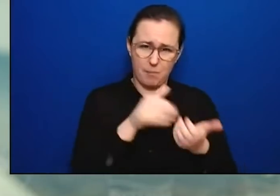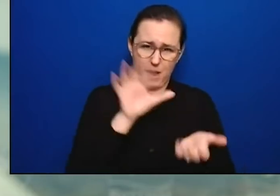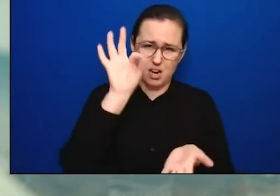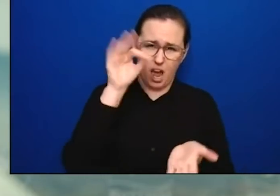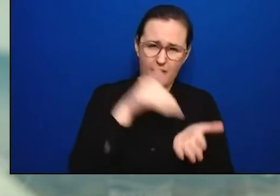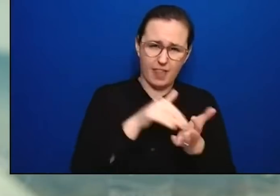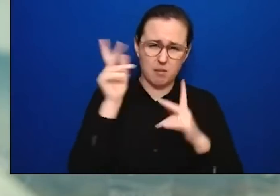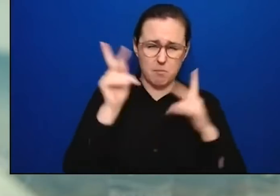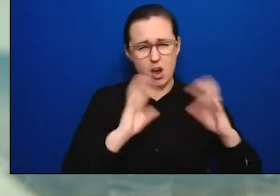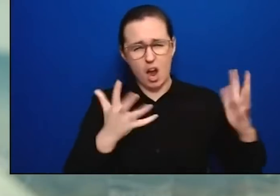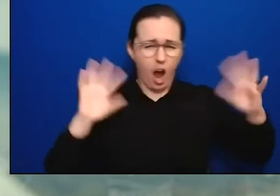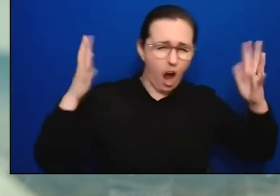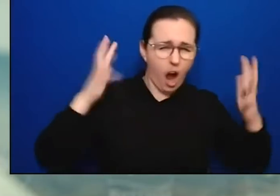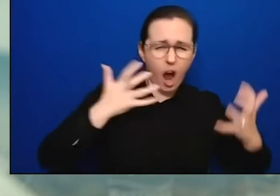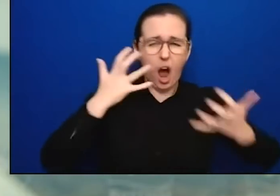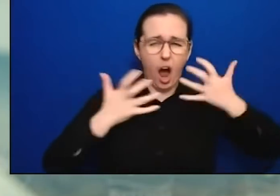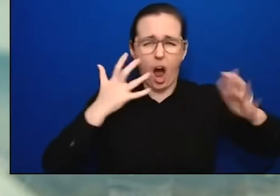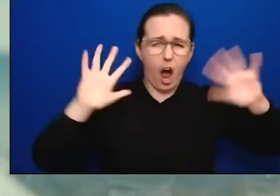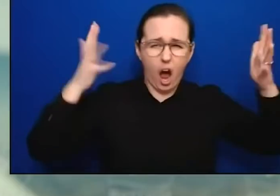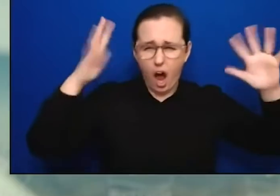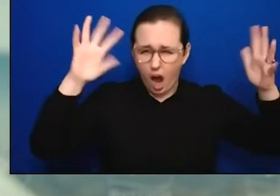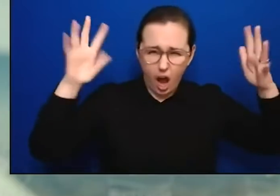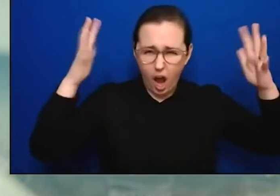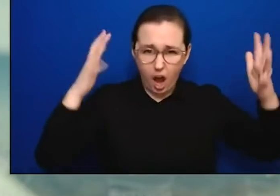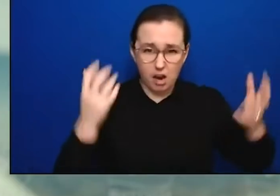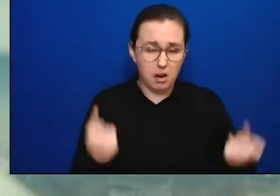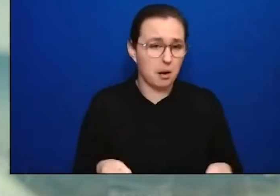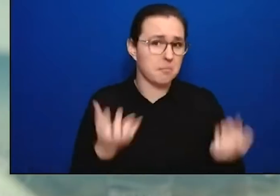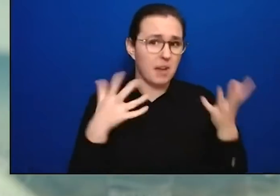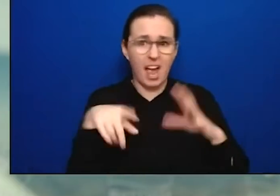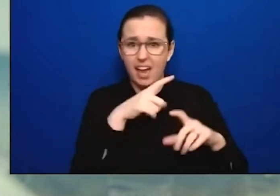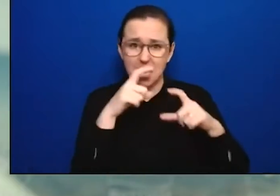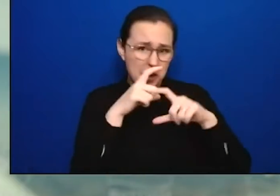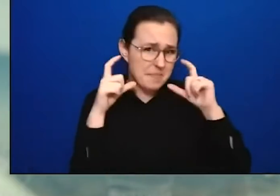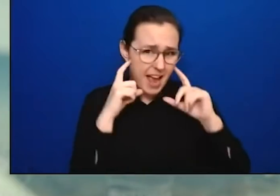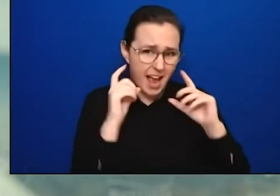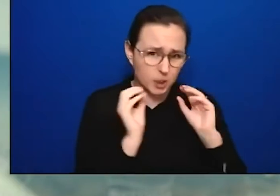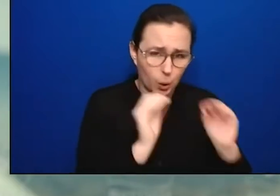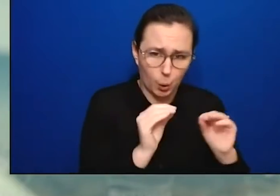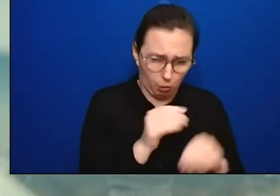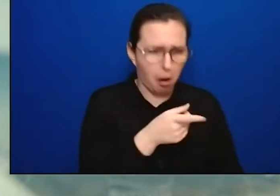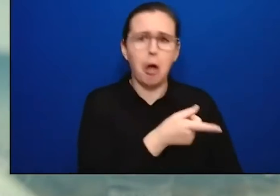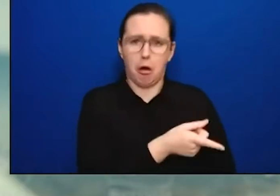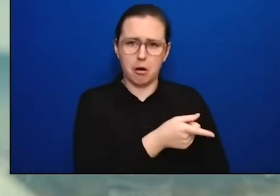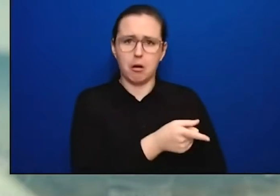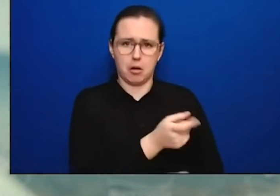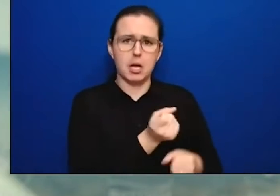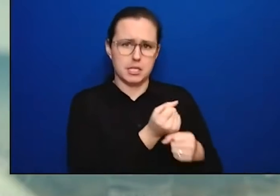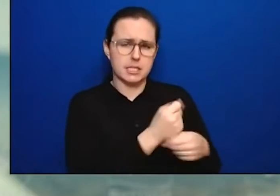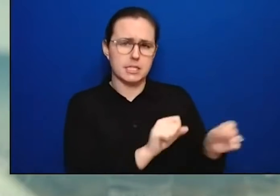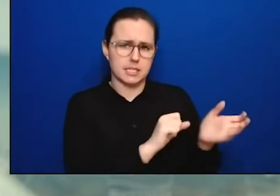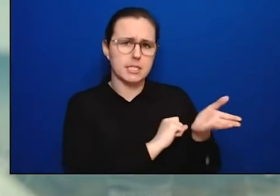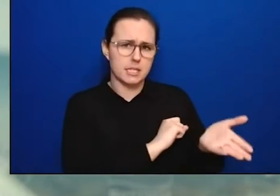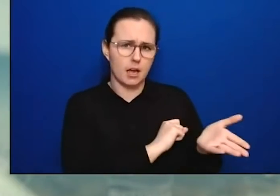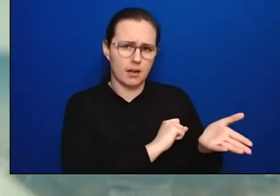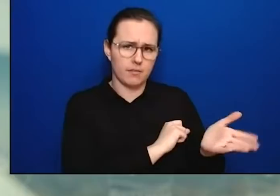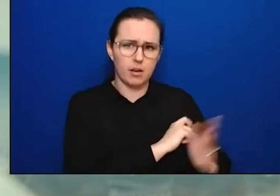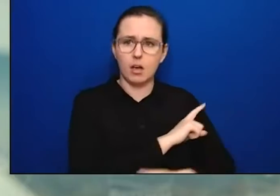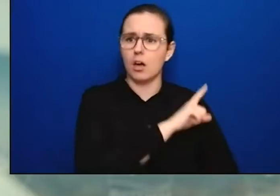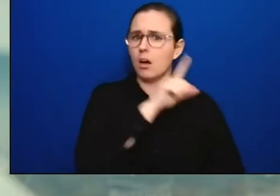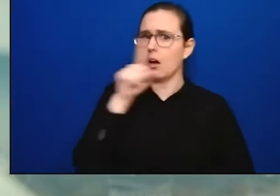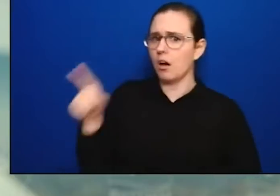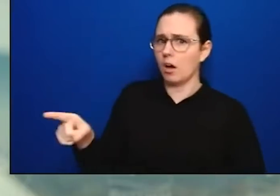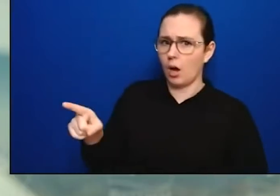Rogers Arena with 9,000 people and people cheering and in large cases people without masks on, how is that